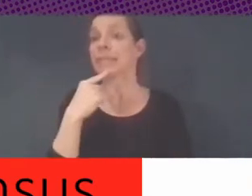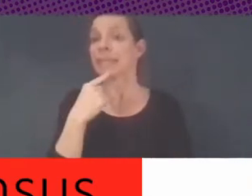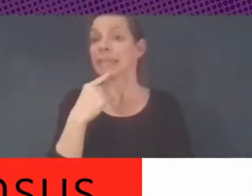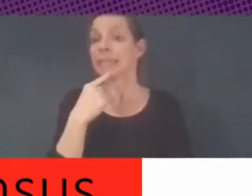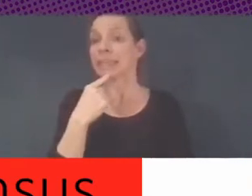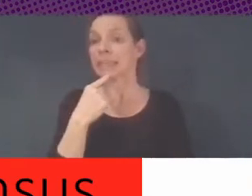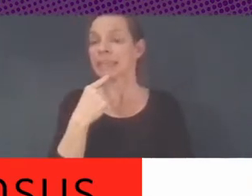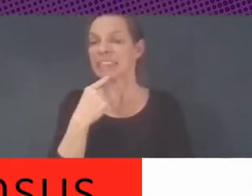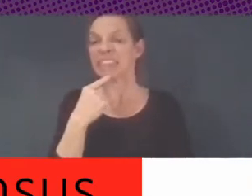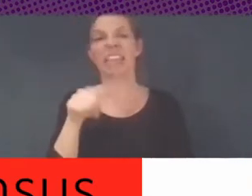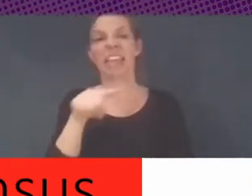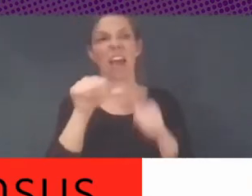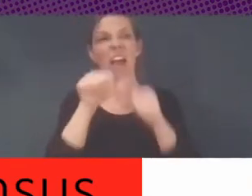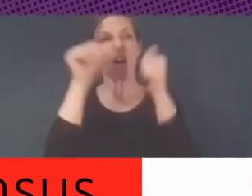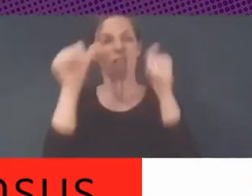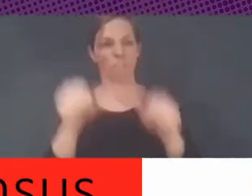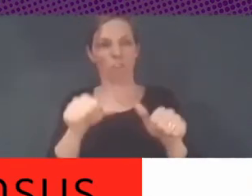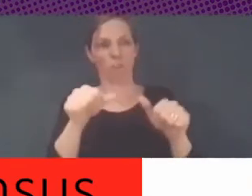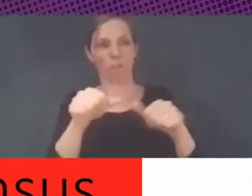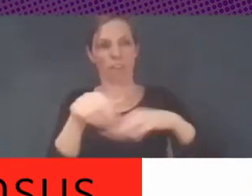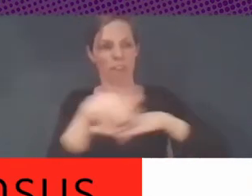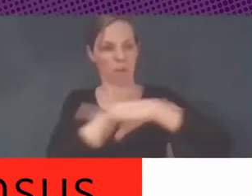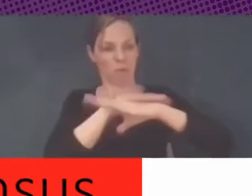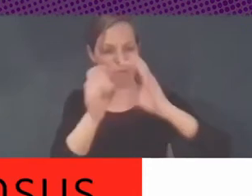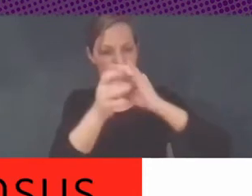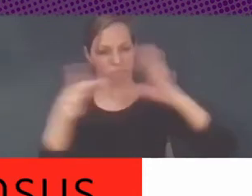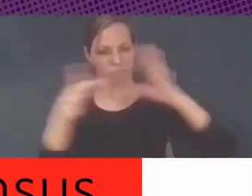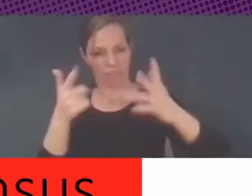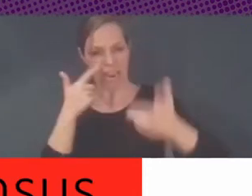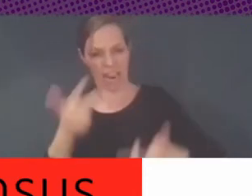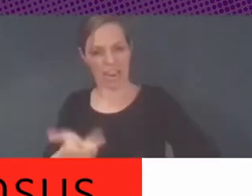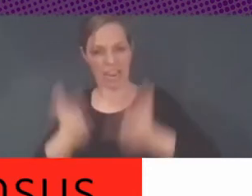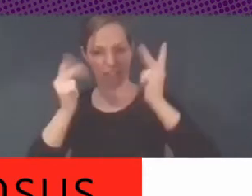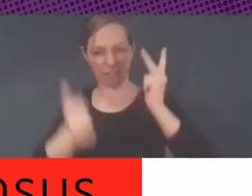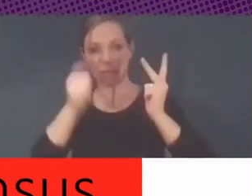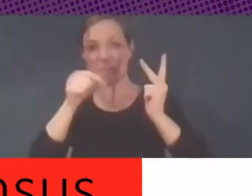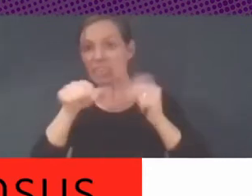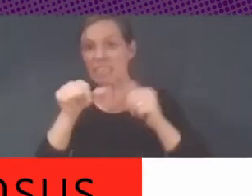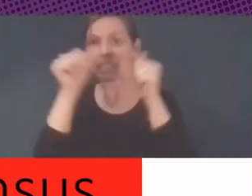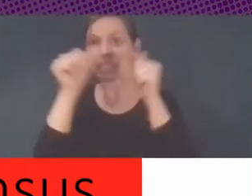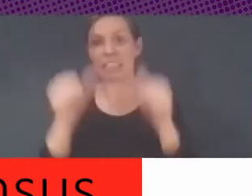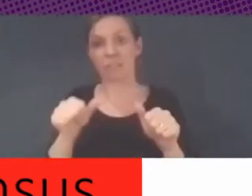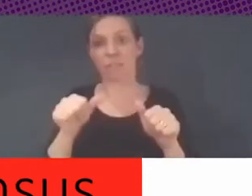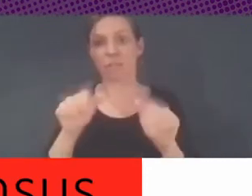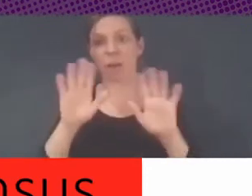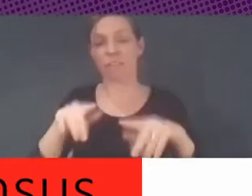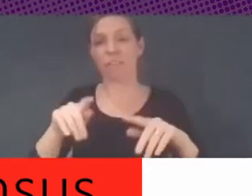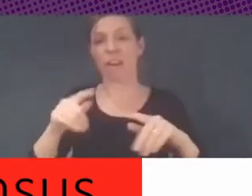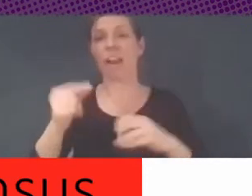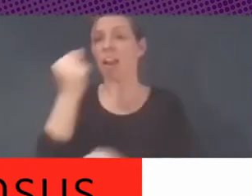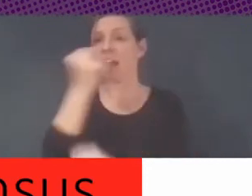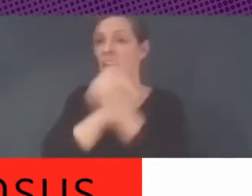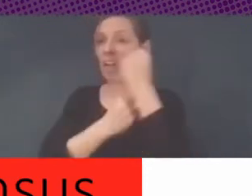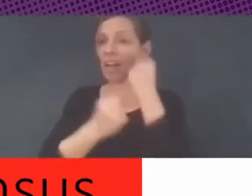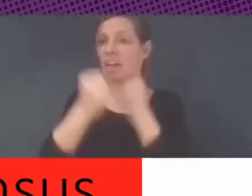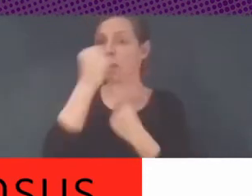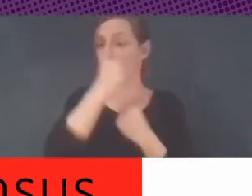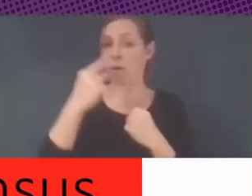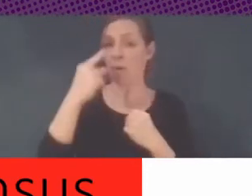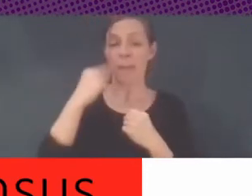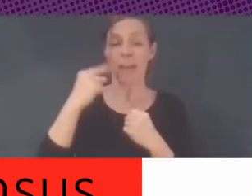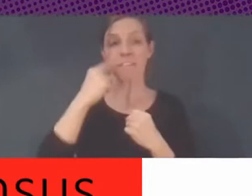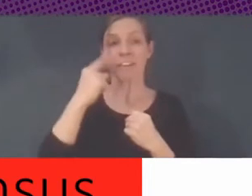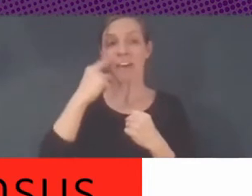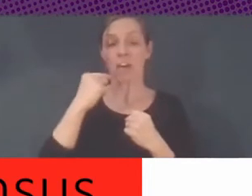liberalization has given us more financialized economies where a lot of profit accumulation is sort of